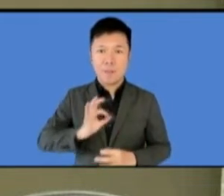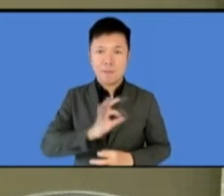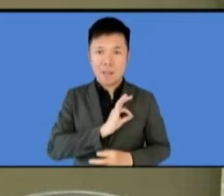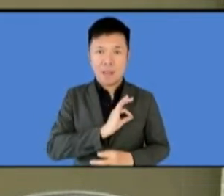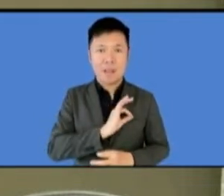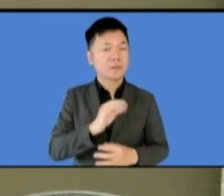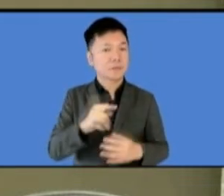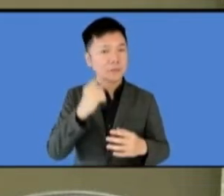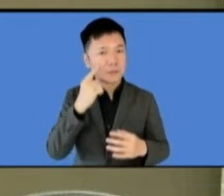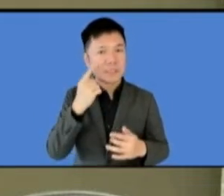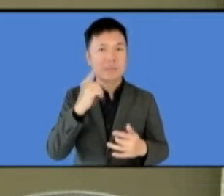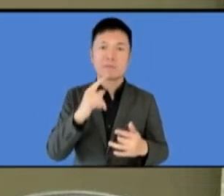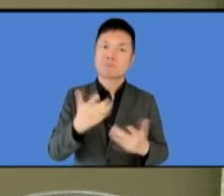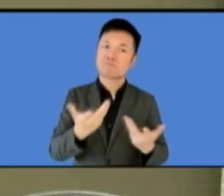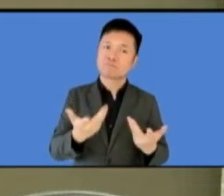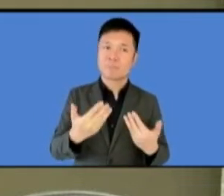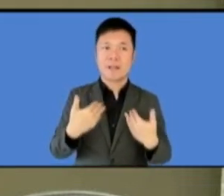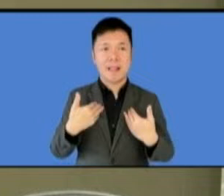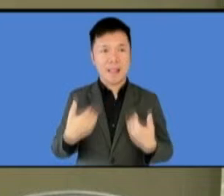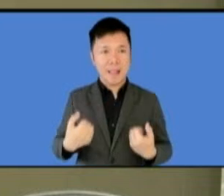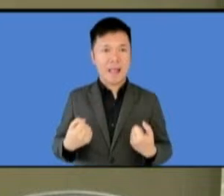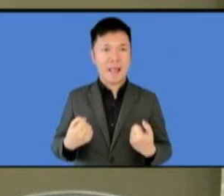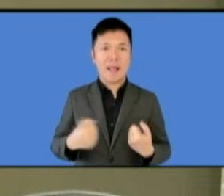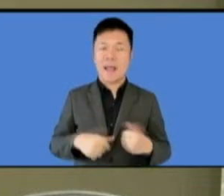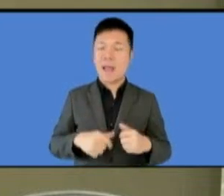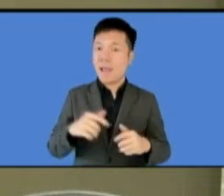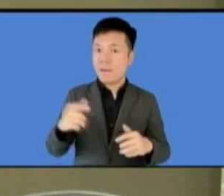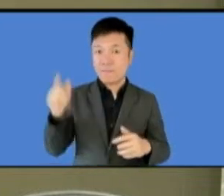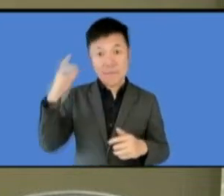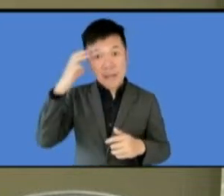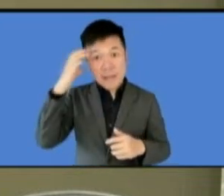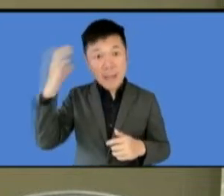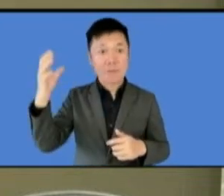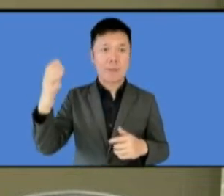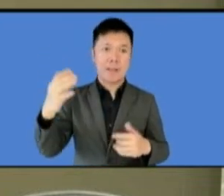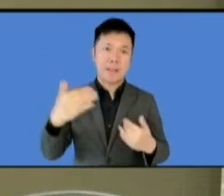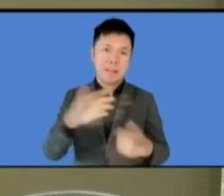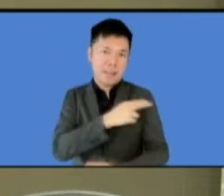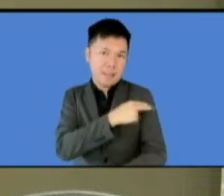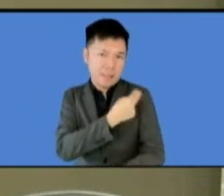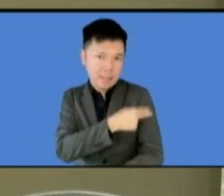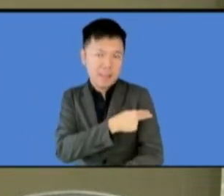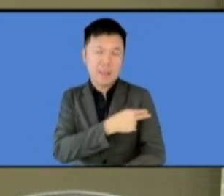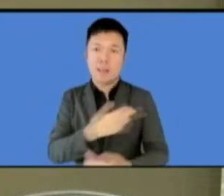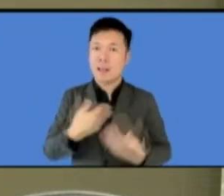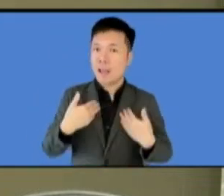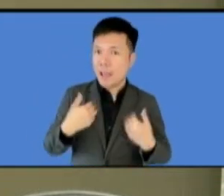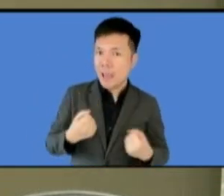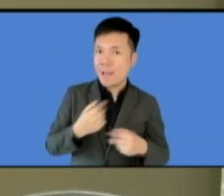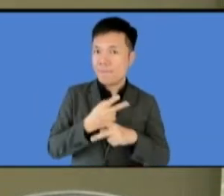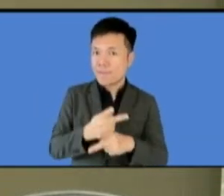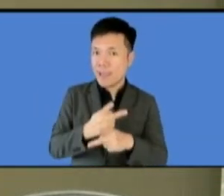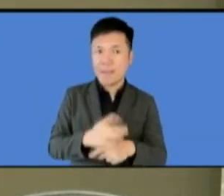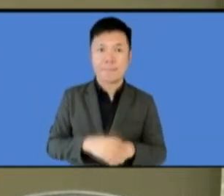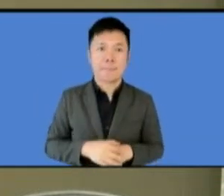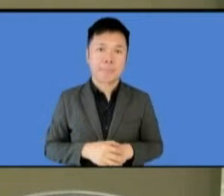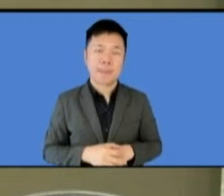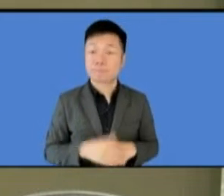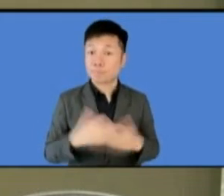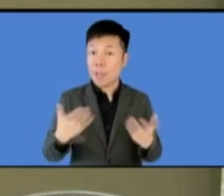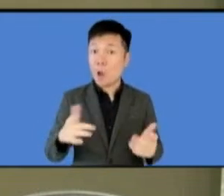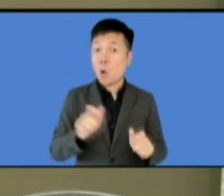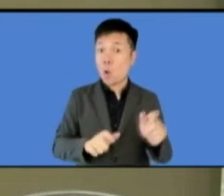and technology, now with a focus on older persons. Please tell us how the generational gap between younger and